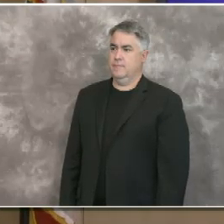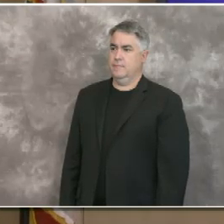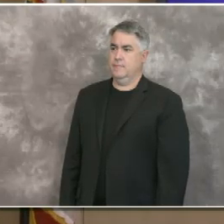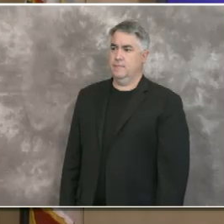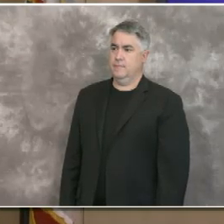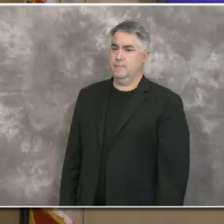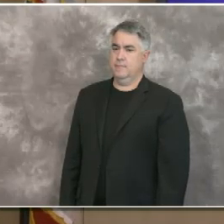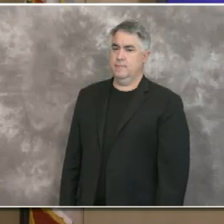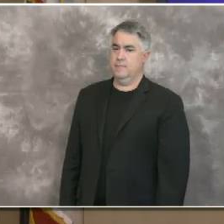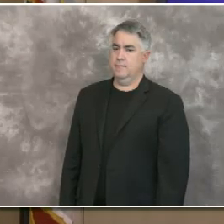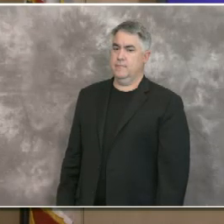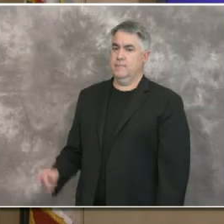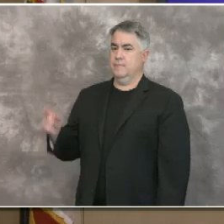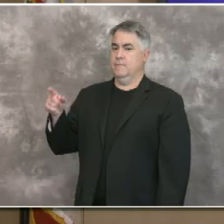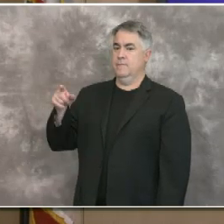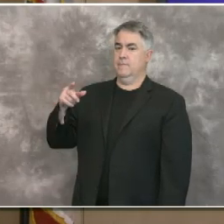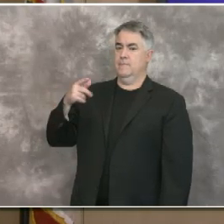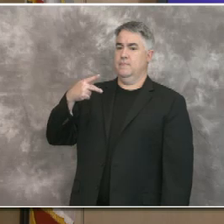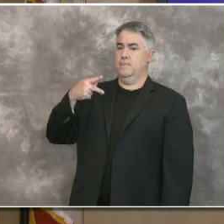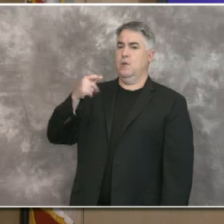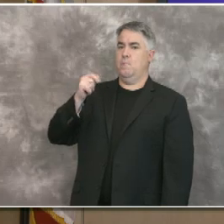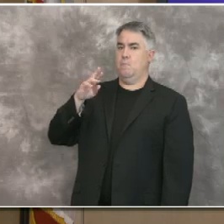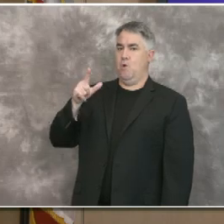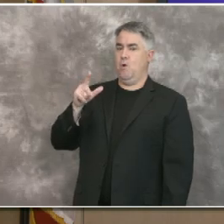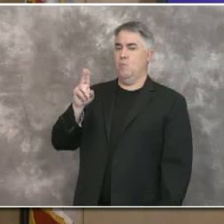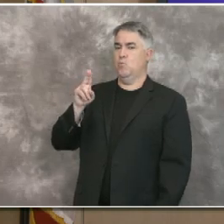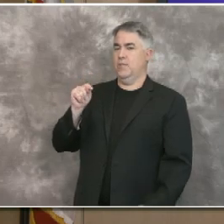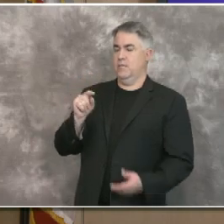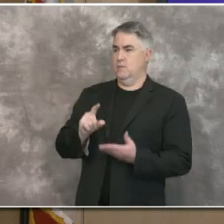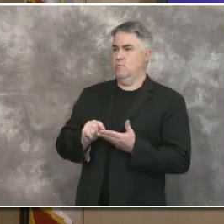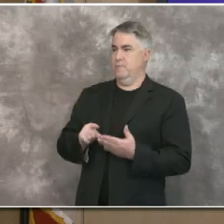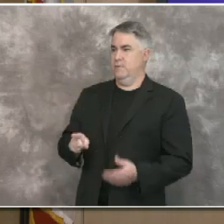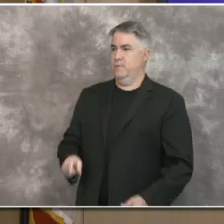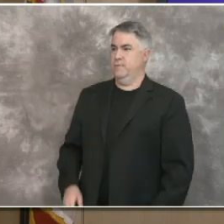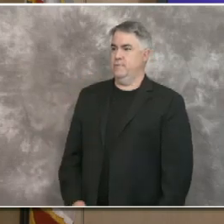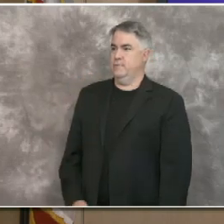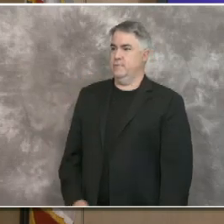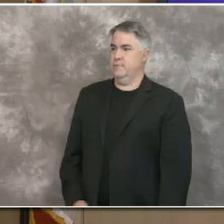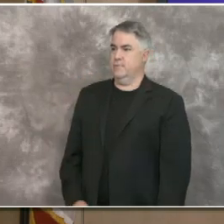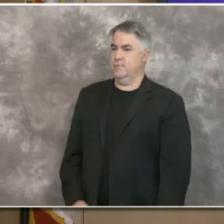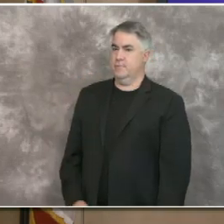Paul Sisson with the San Diego Union Tribune. Please state your question.